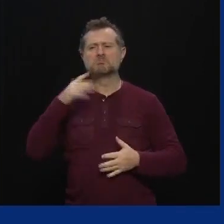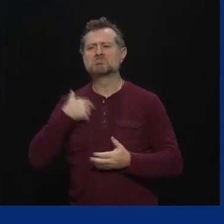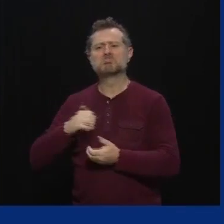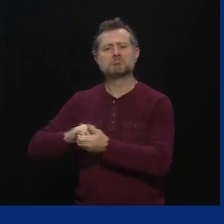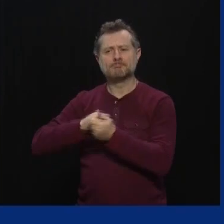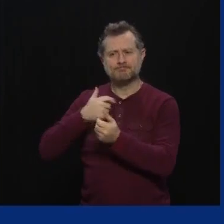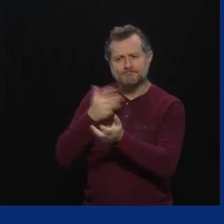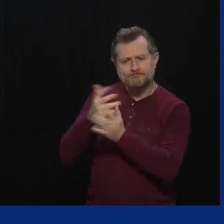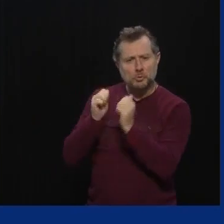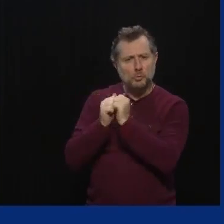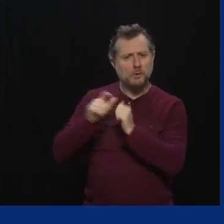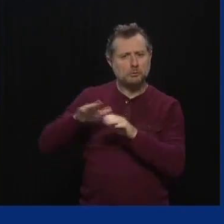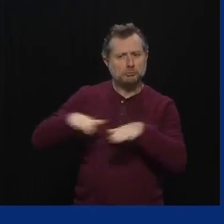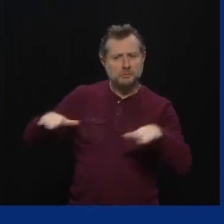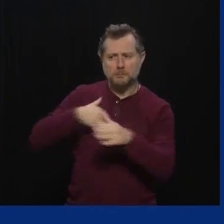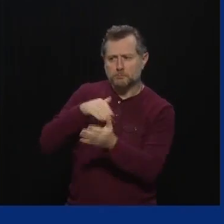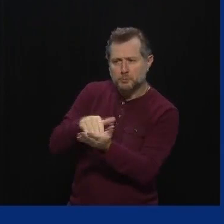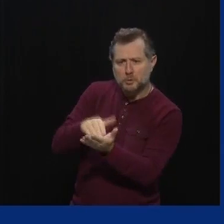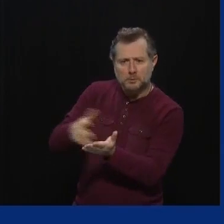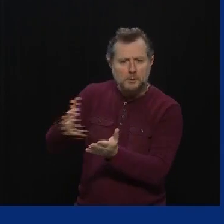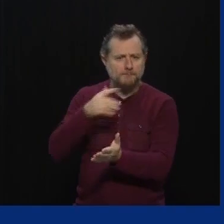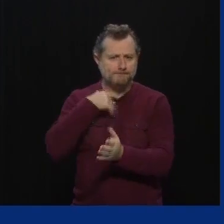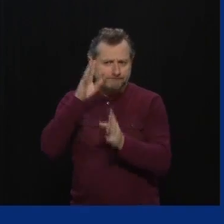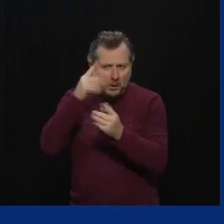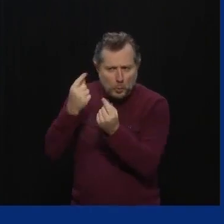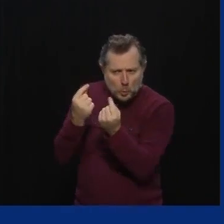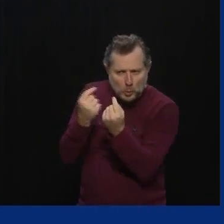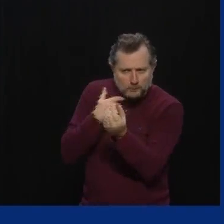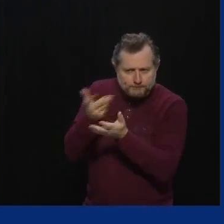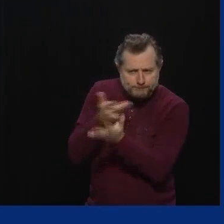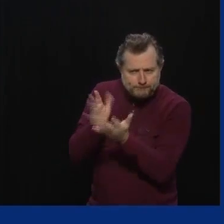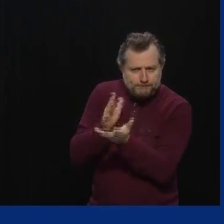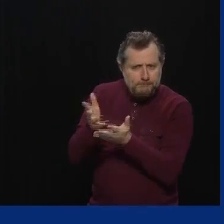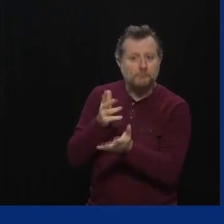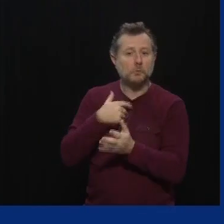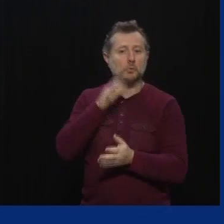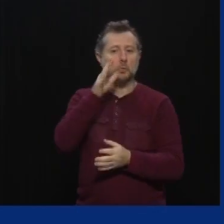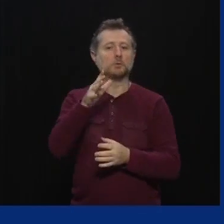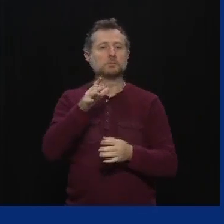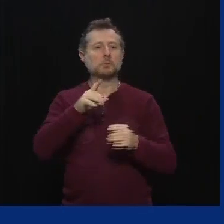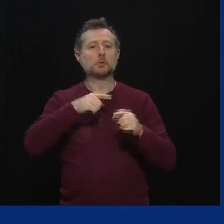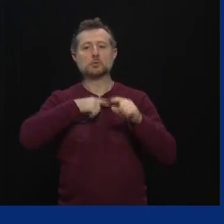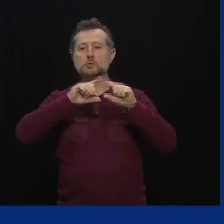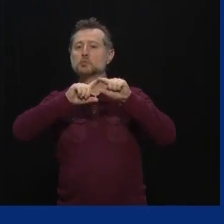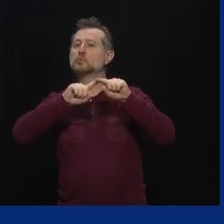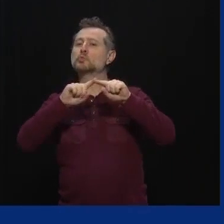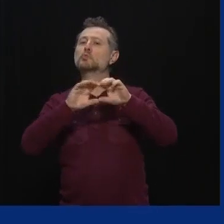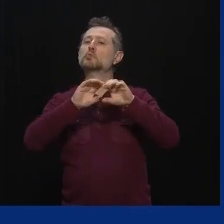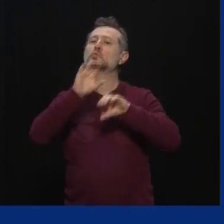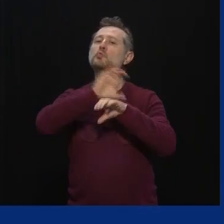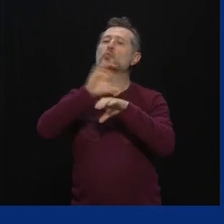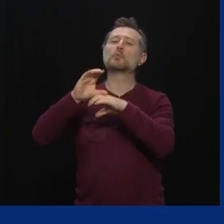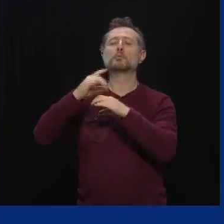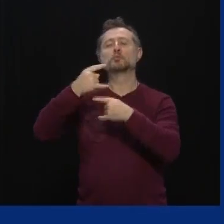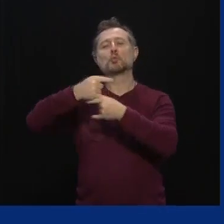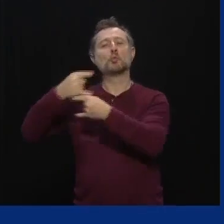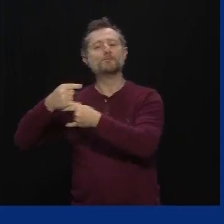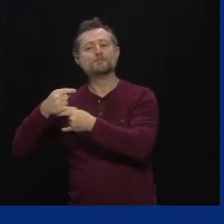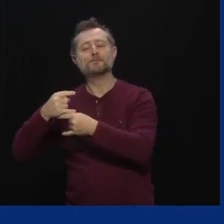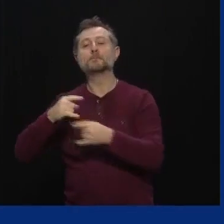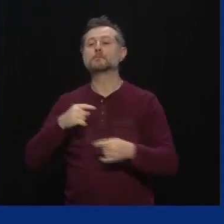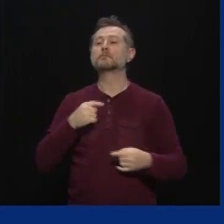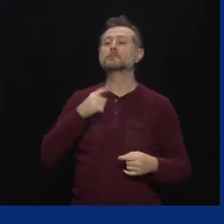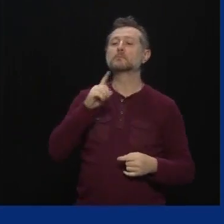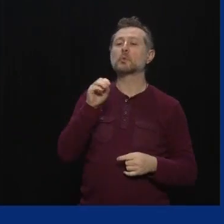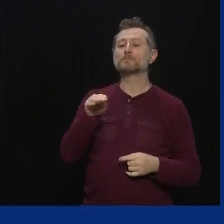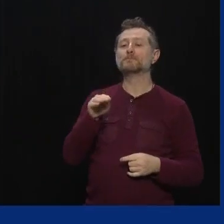We're going to have a whole strategy. I'll be doing a Zoom call with pediatricians and all the other individuals involved in the